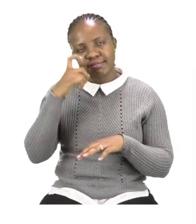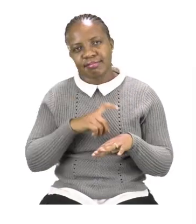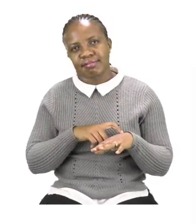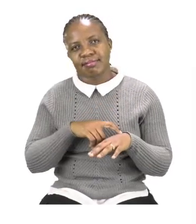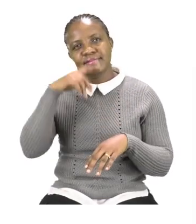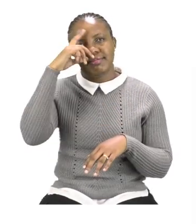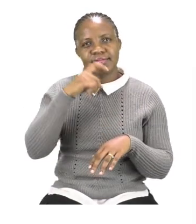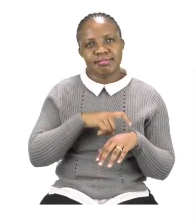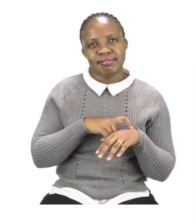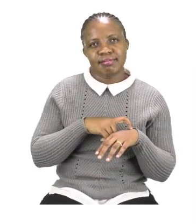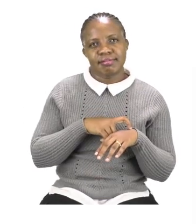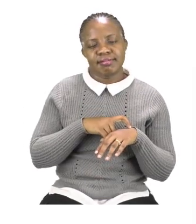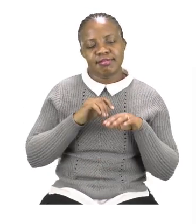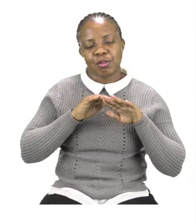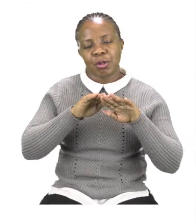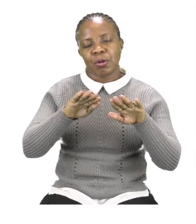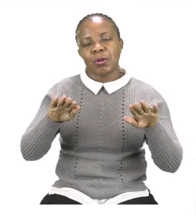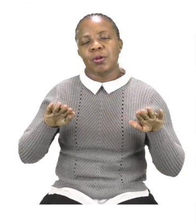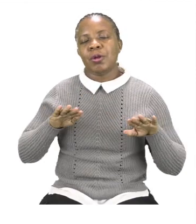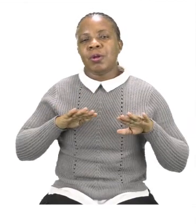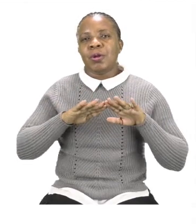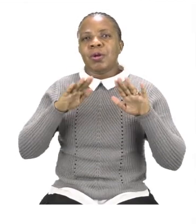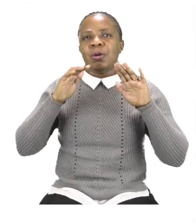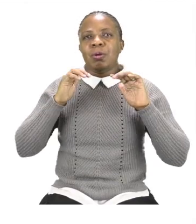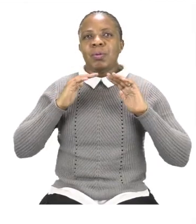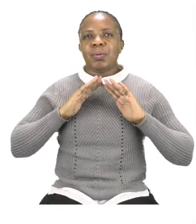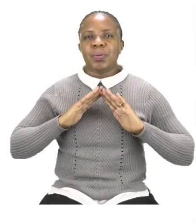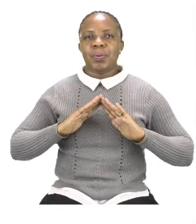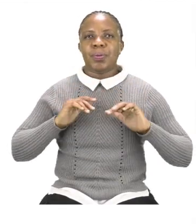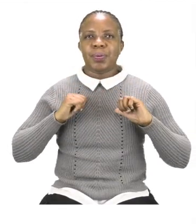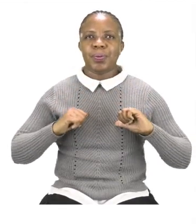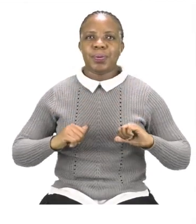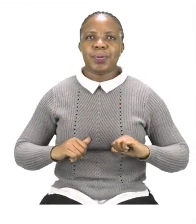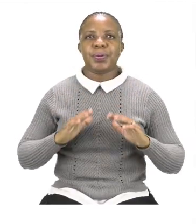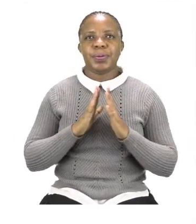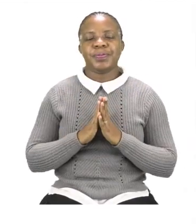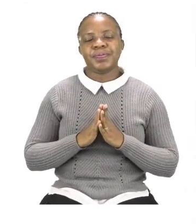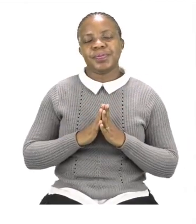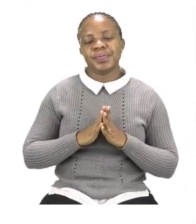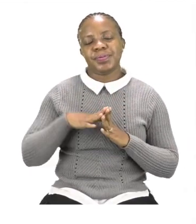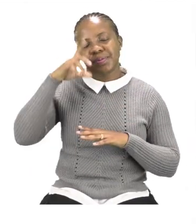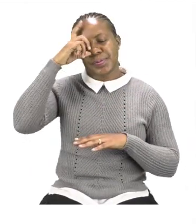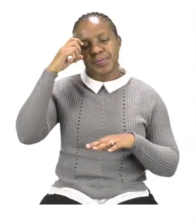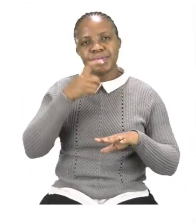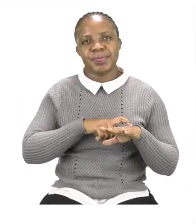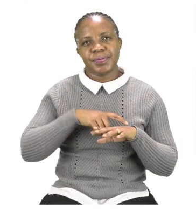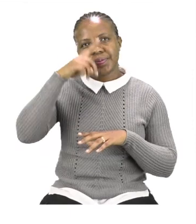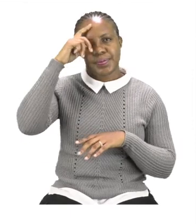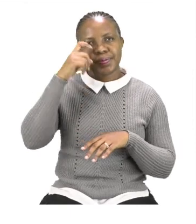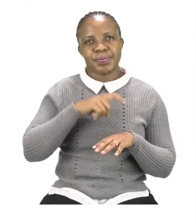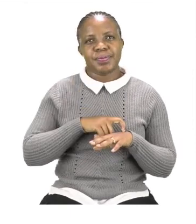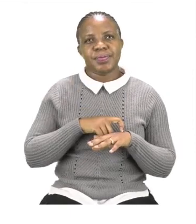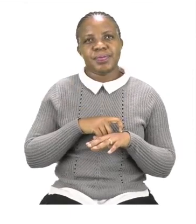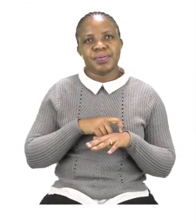Summertime, summertime. Swimming to stay cool. Summertime, summertime.